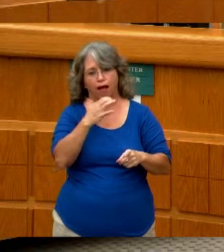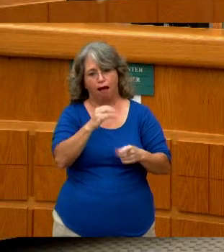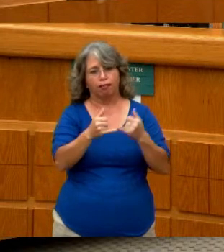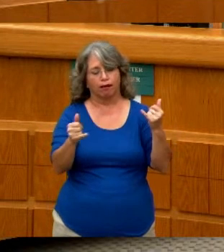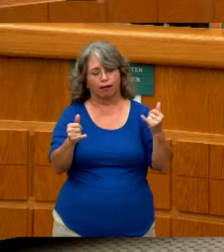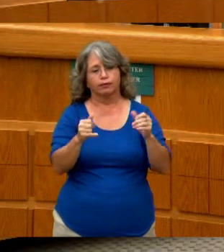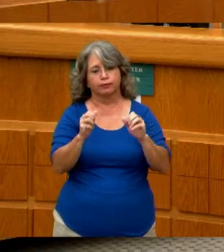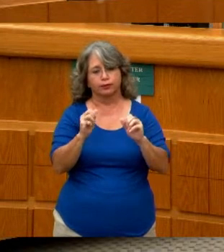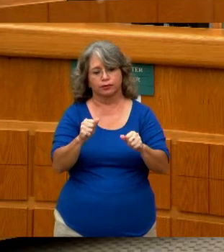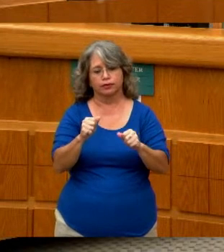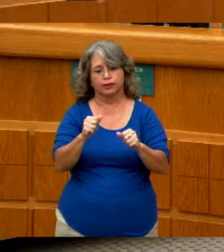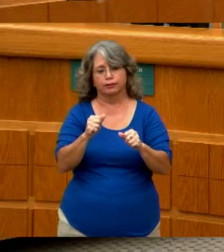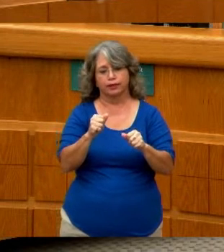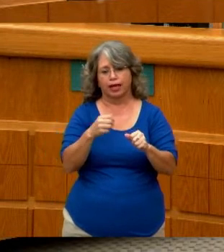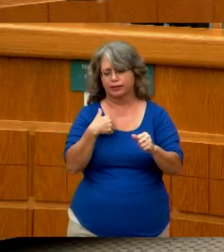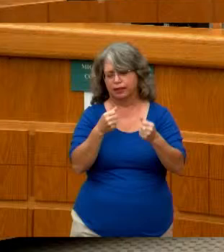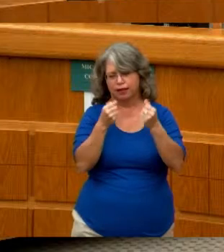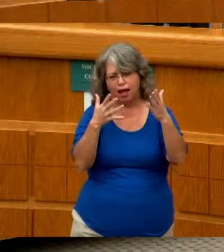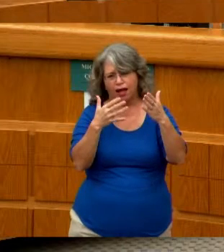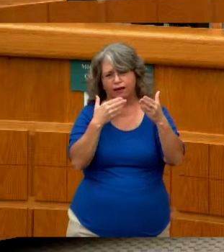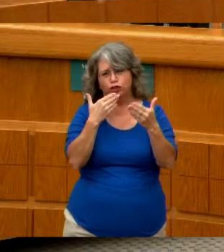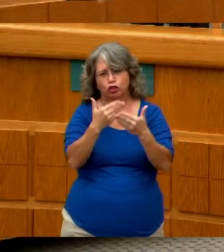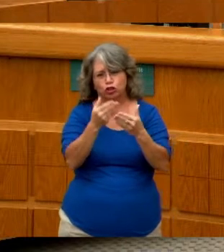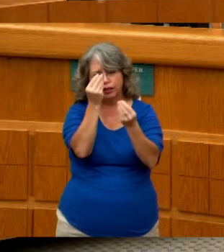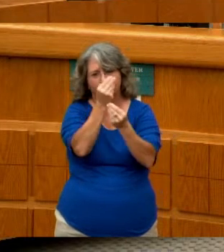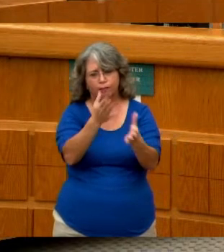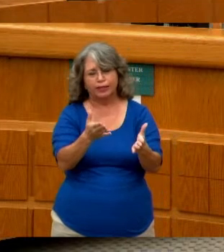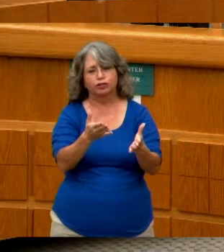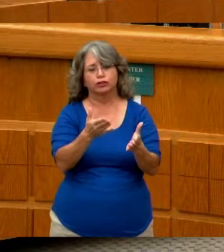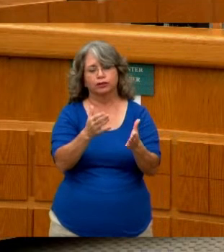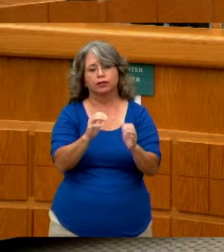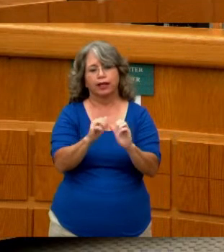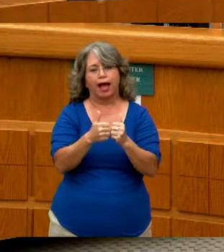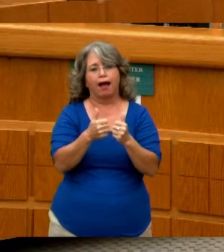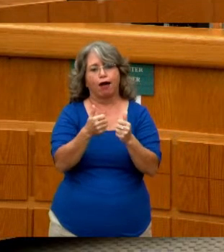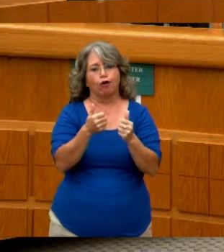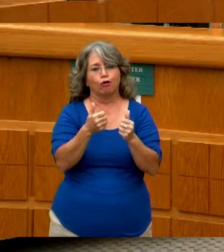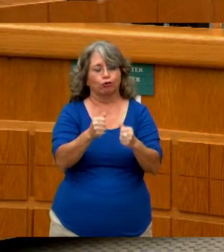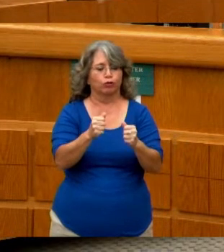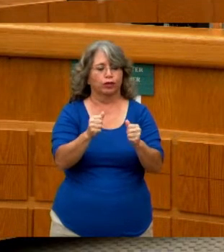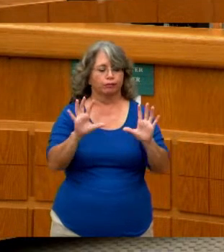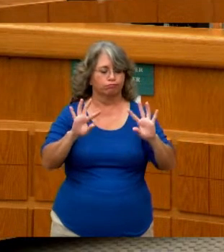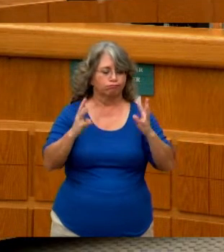much information, how to celebrate safely. And I want you to share with me how you